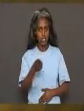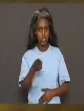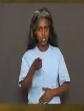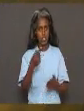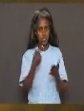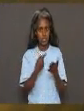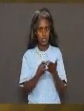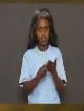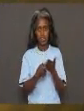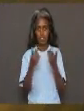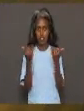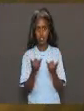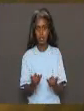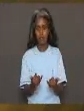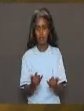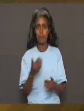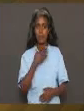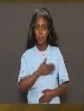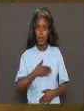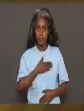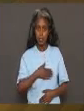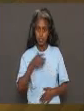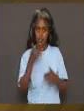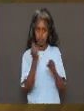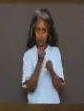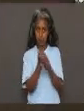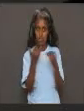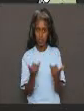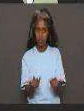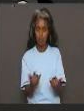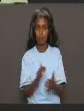in this shape. Please do that now.